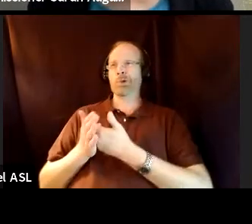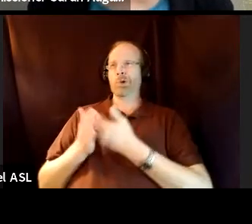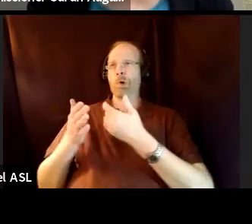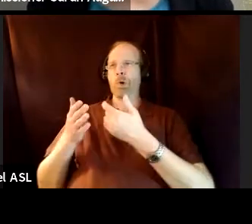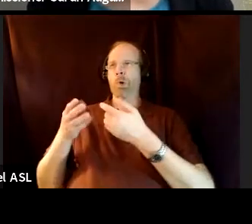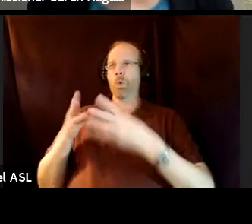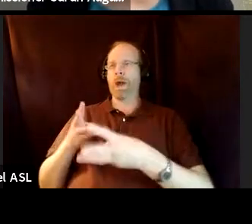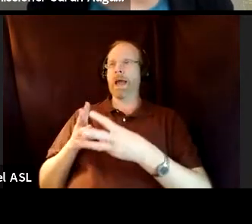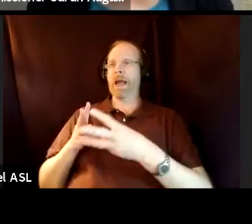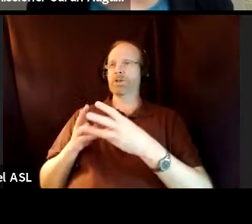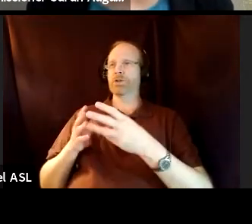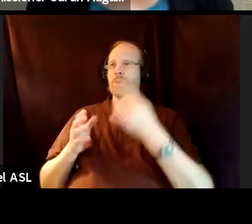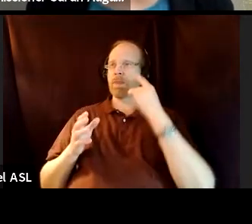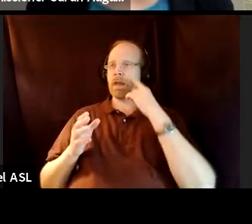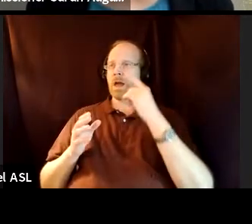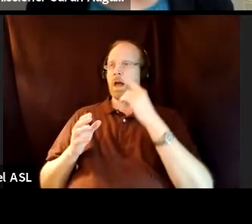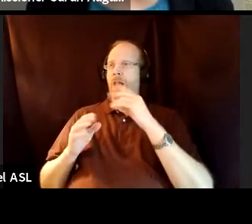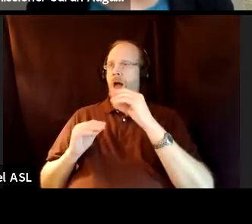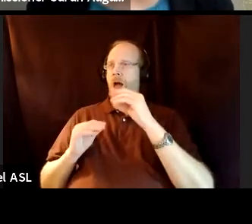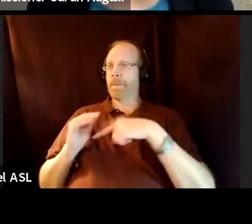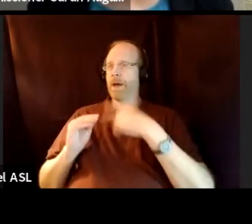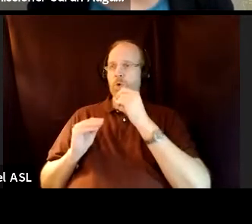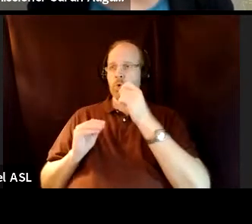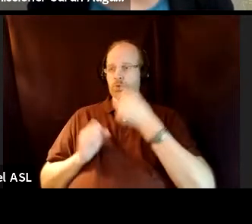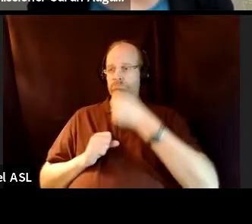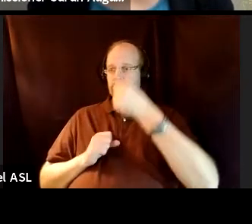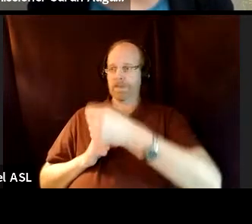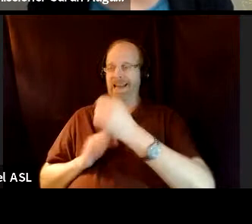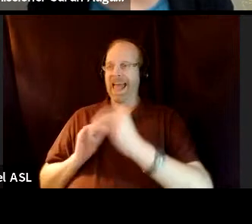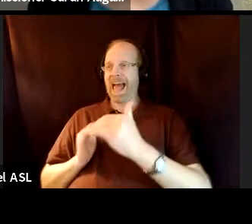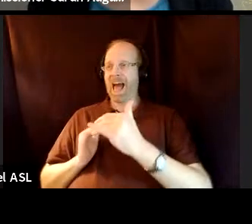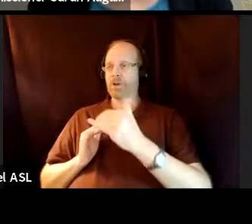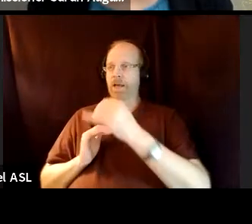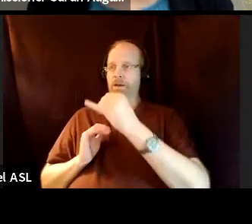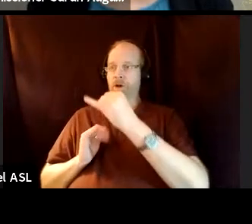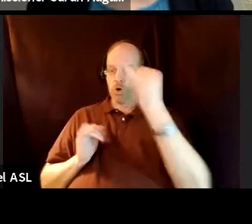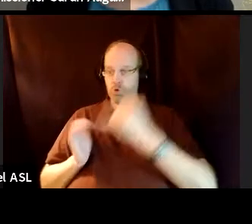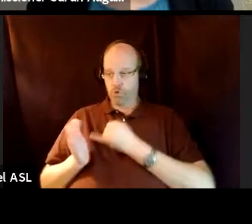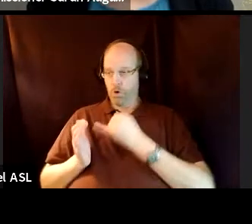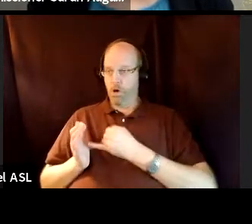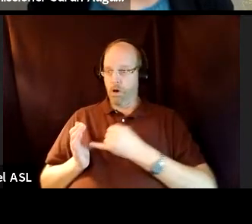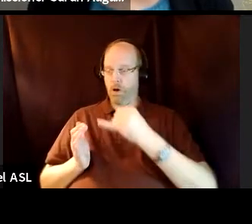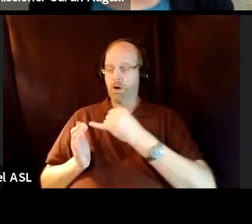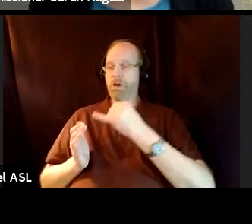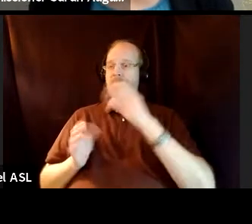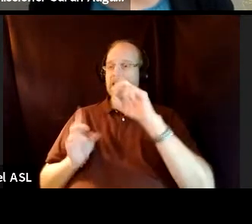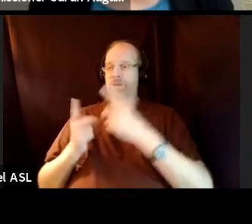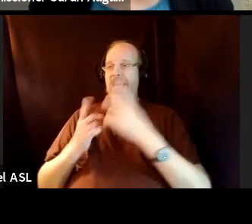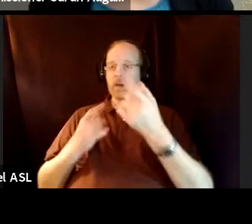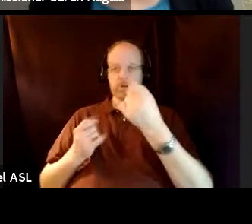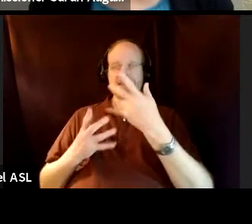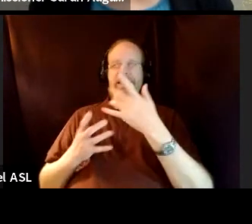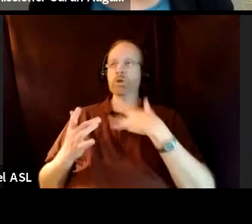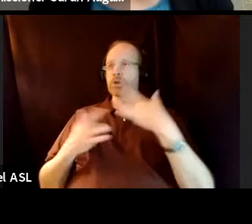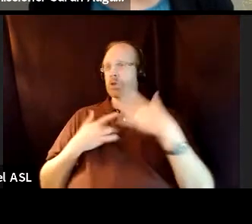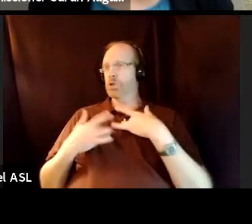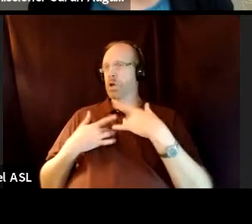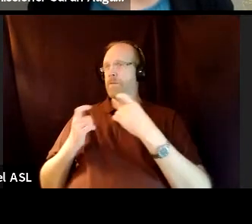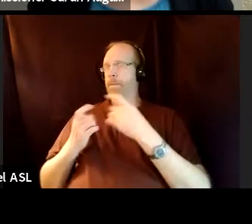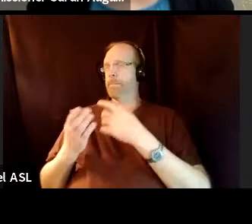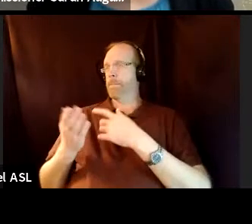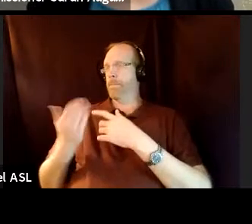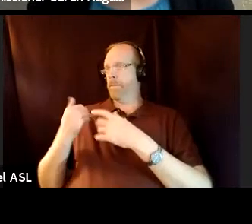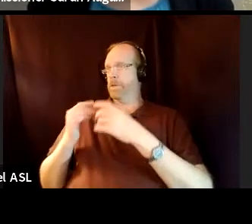to considering who to place or who to, how to redraw these districts. And I understand that there's a concern from a previous